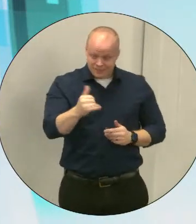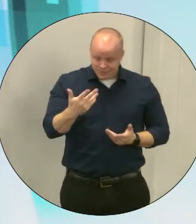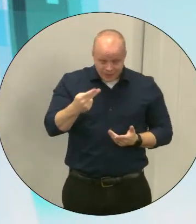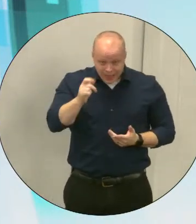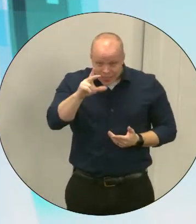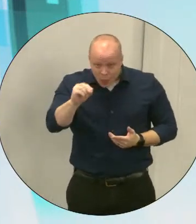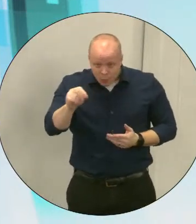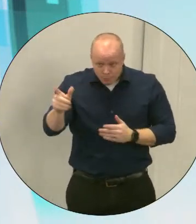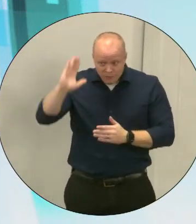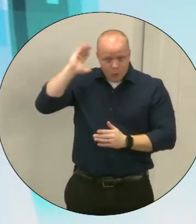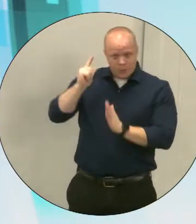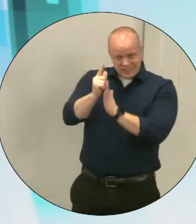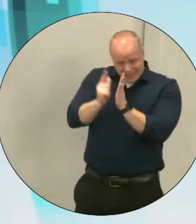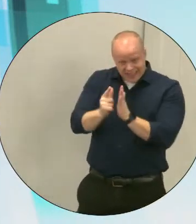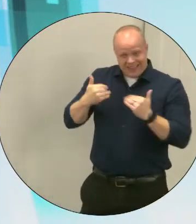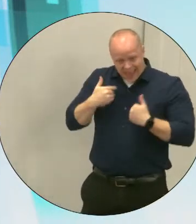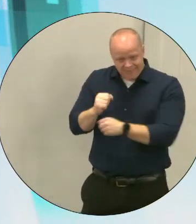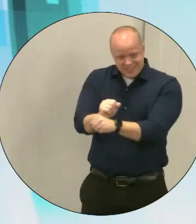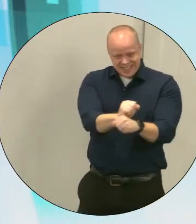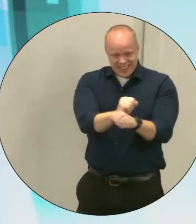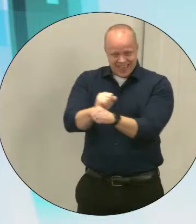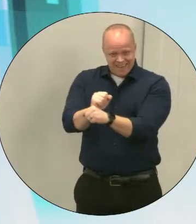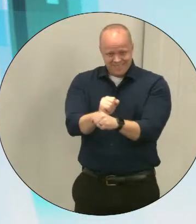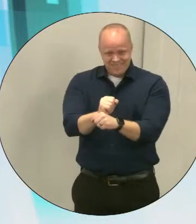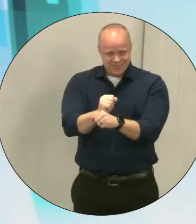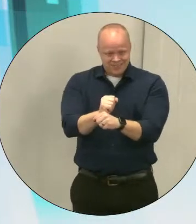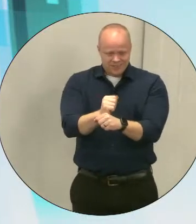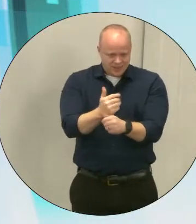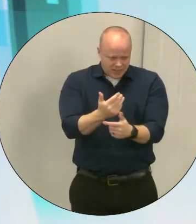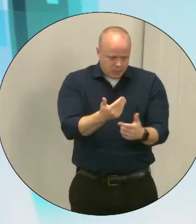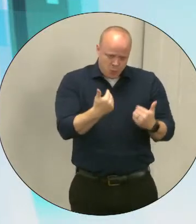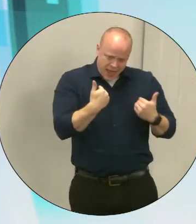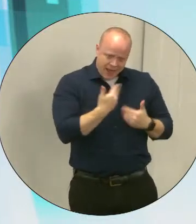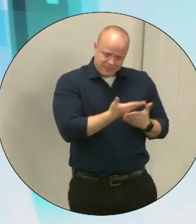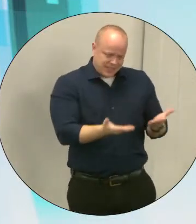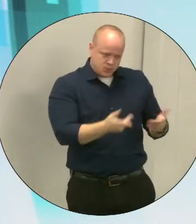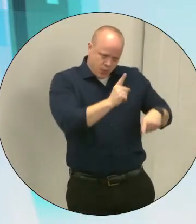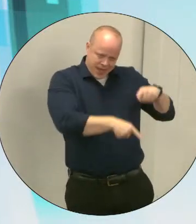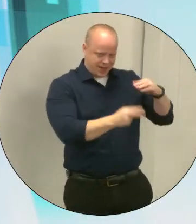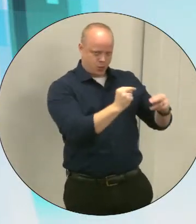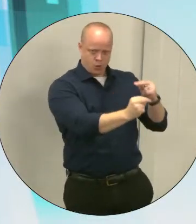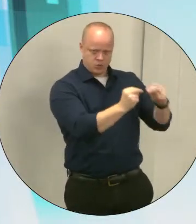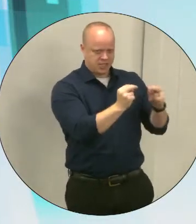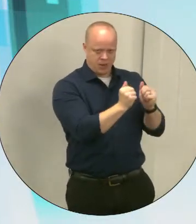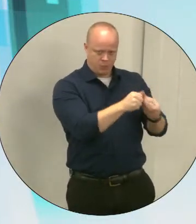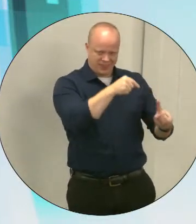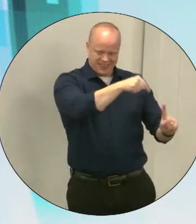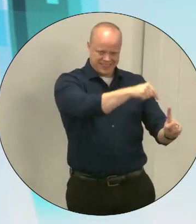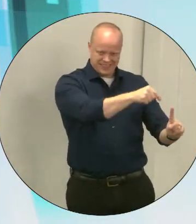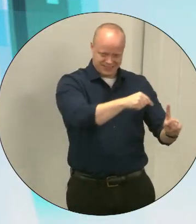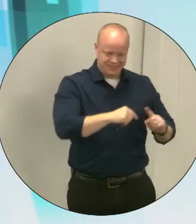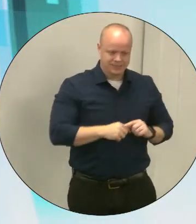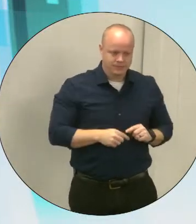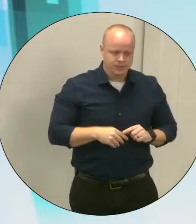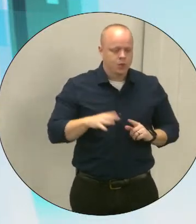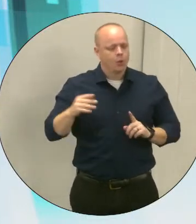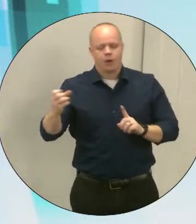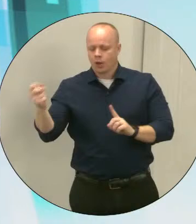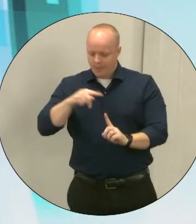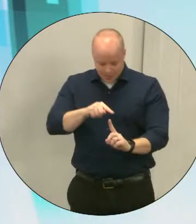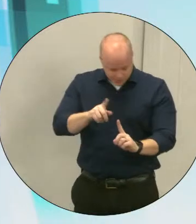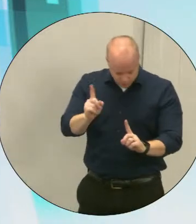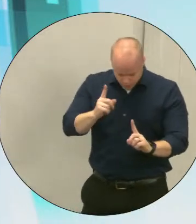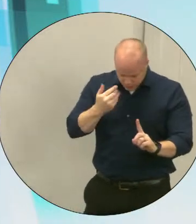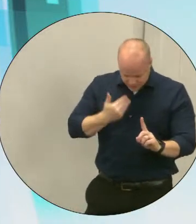slavery. We're not, there are non-negotiables around here in this piece. So let me come back. Where was I?